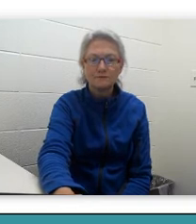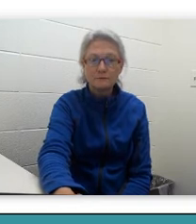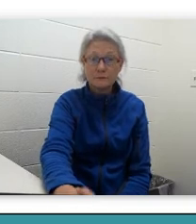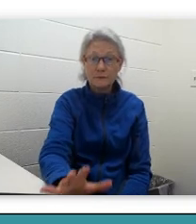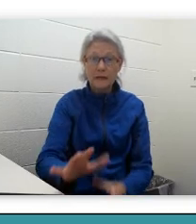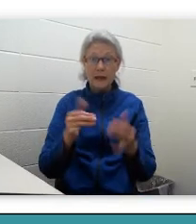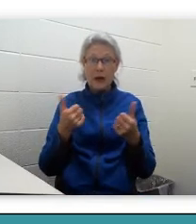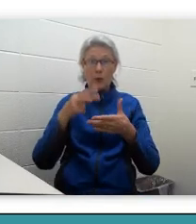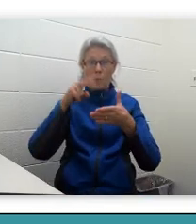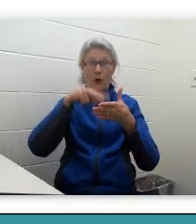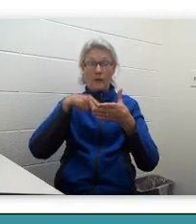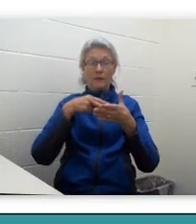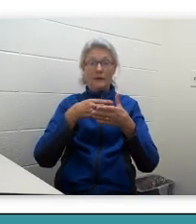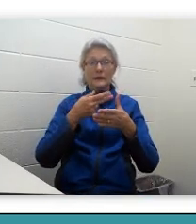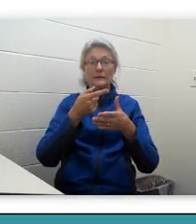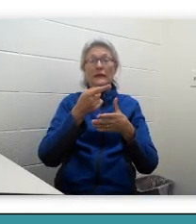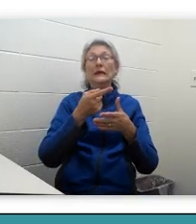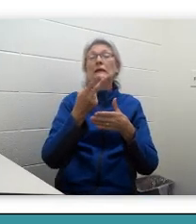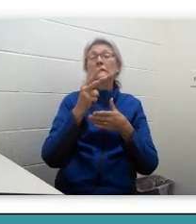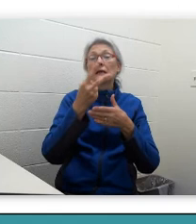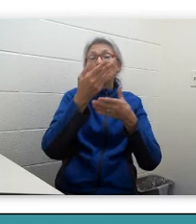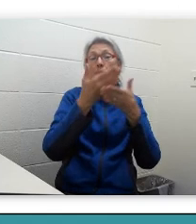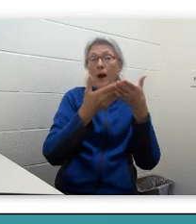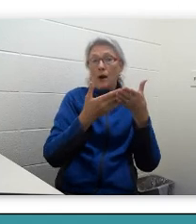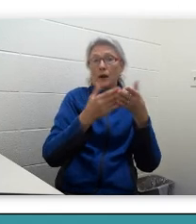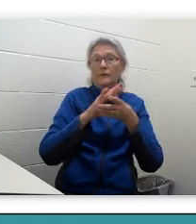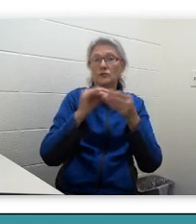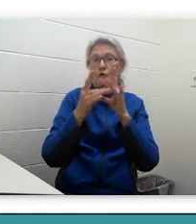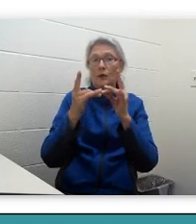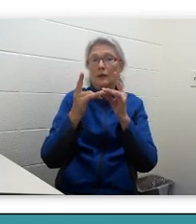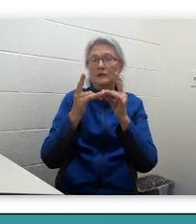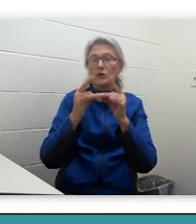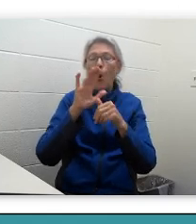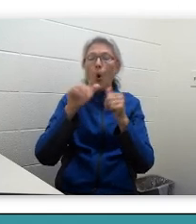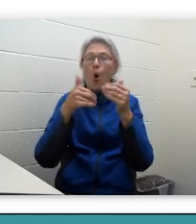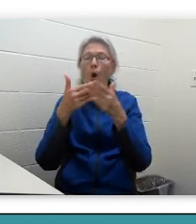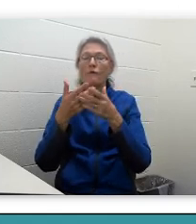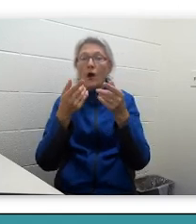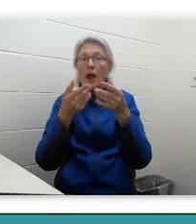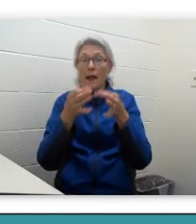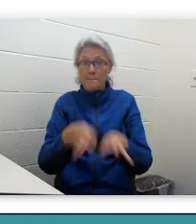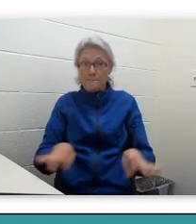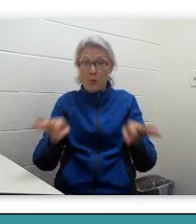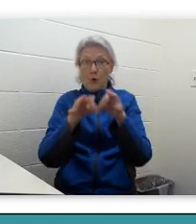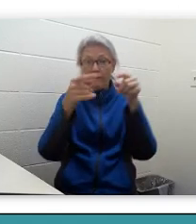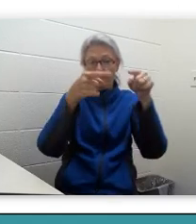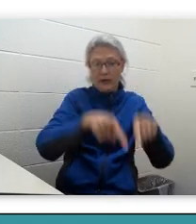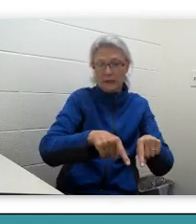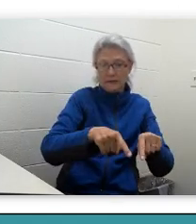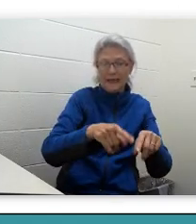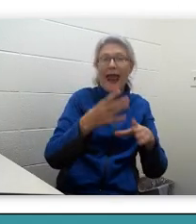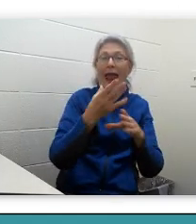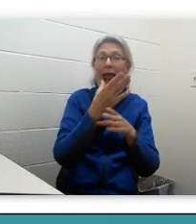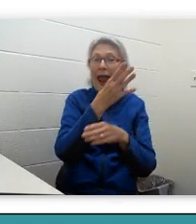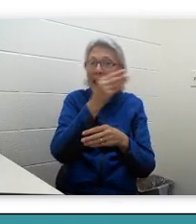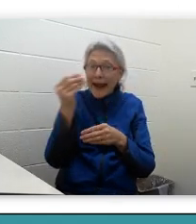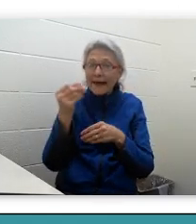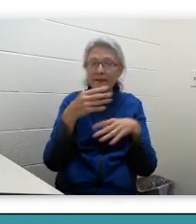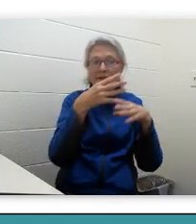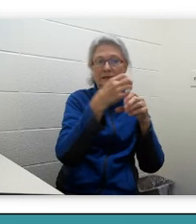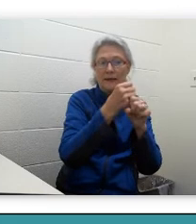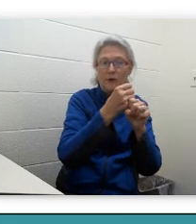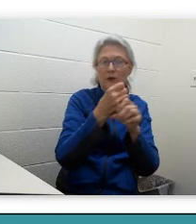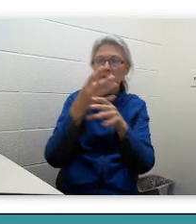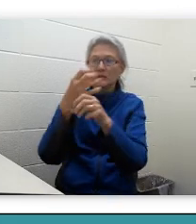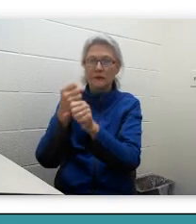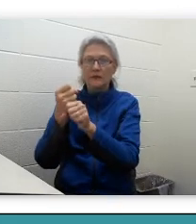Now that we've read the second half of our text, let's take all of our key events and our mini summaries to help us create